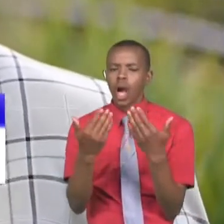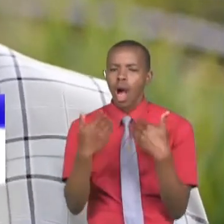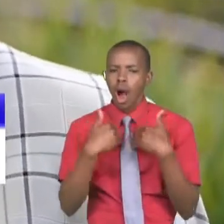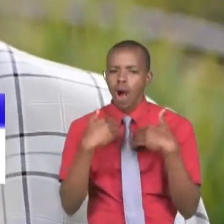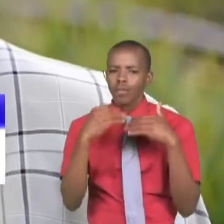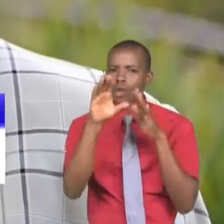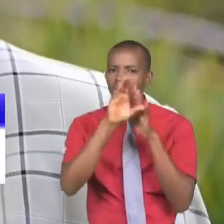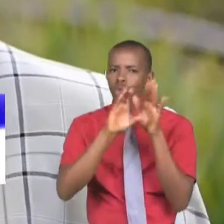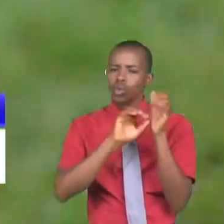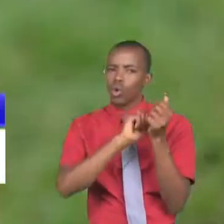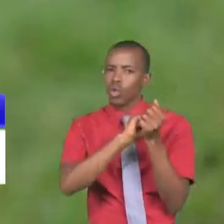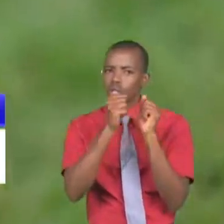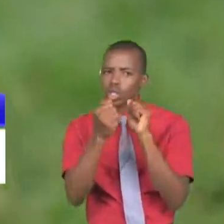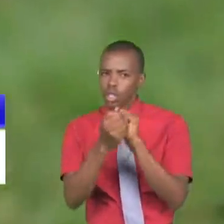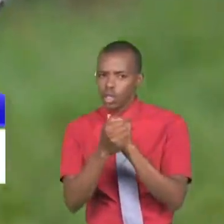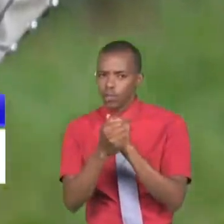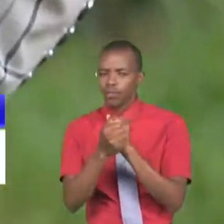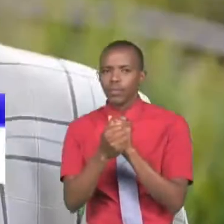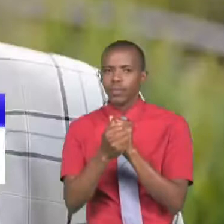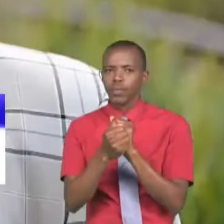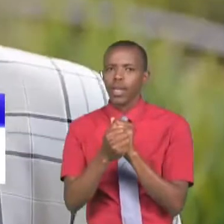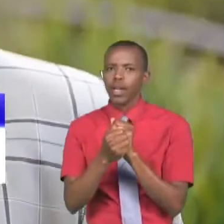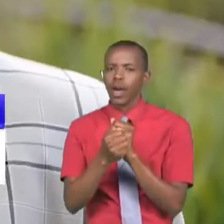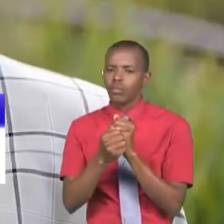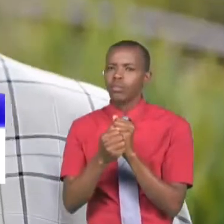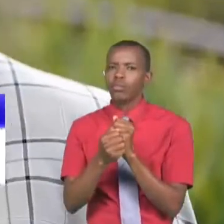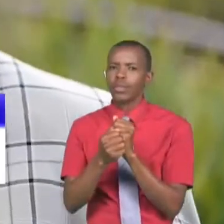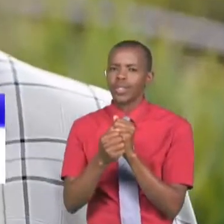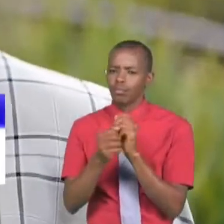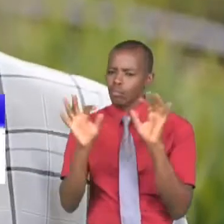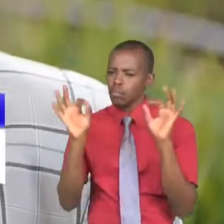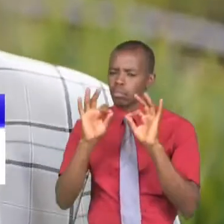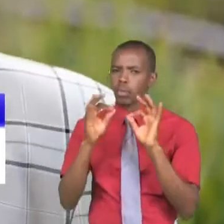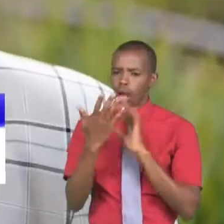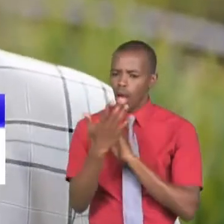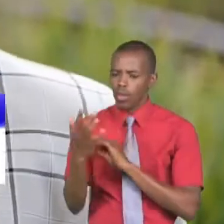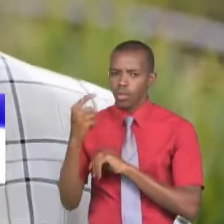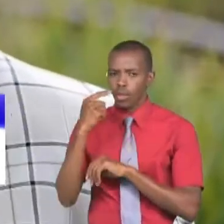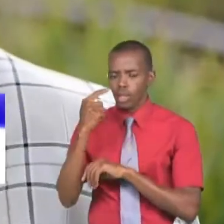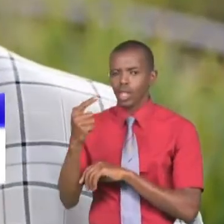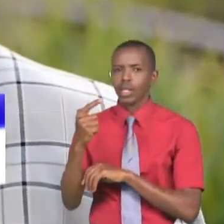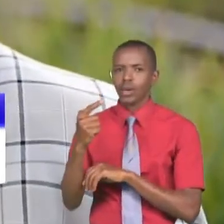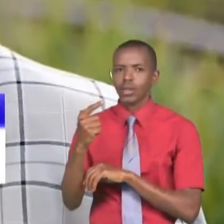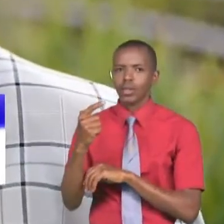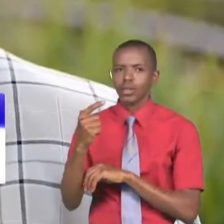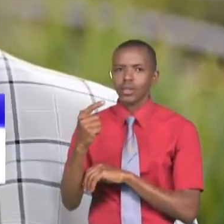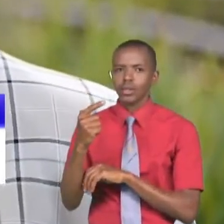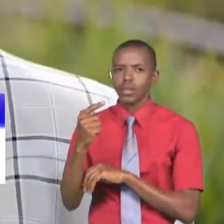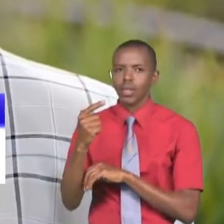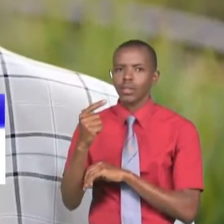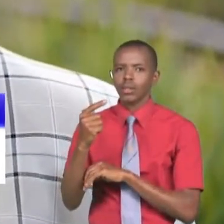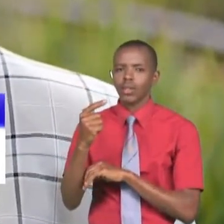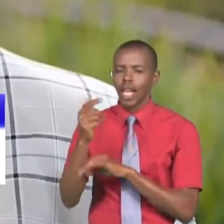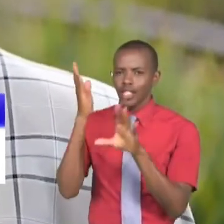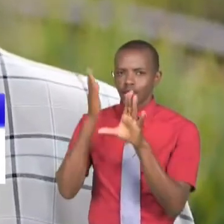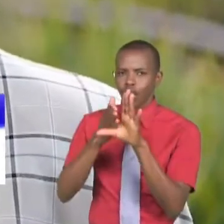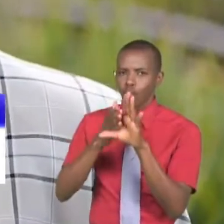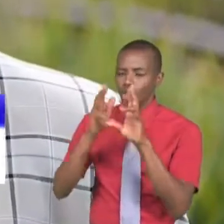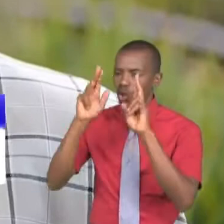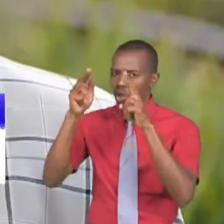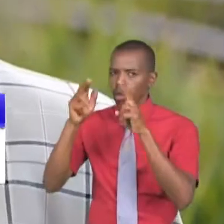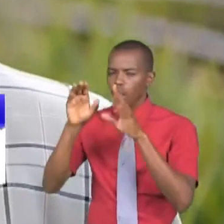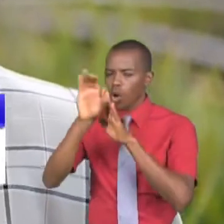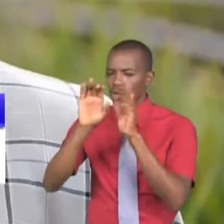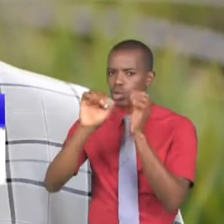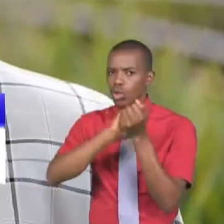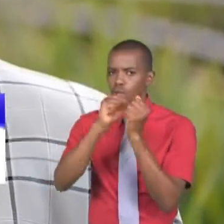changes. And the most amazing thing is that when you look at it from a logical perspective, you understand that the constitution amendments that are